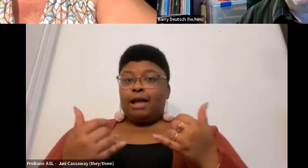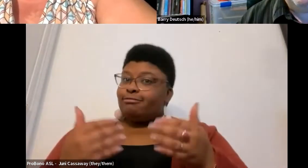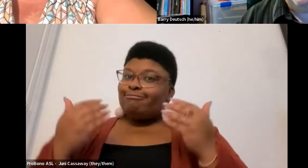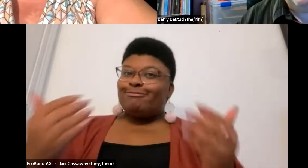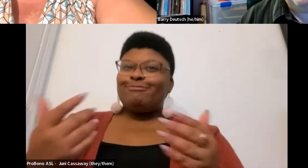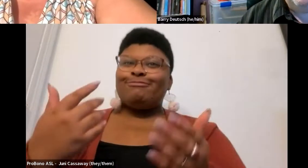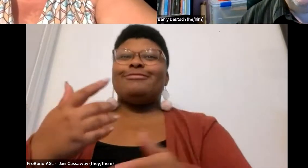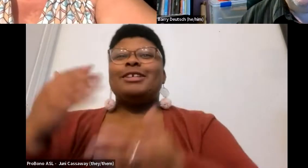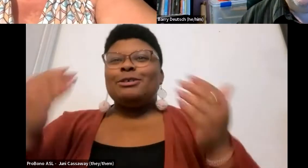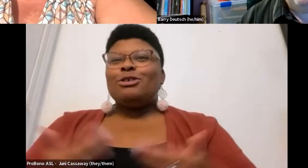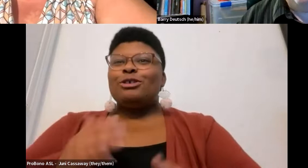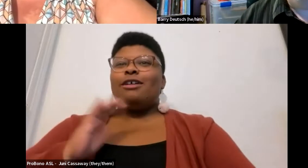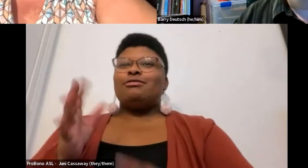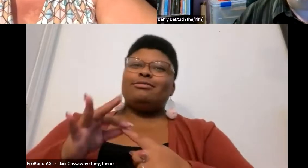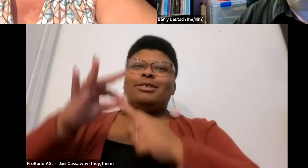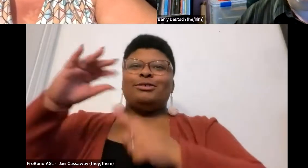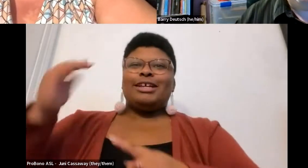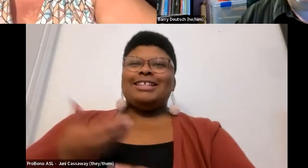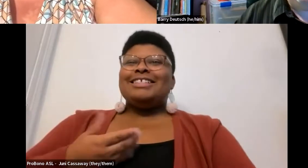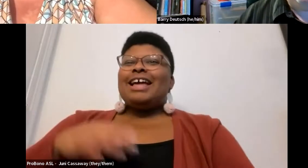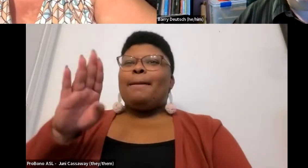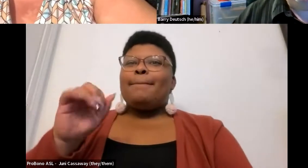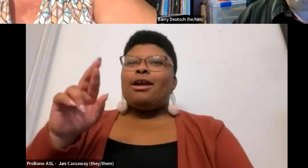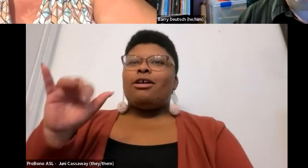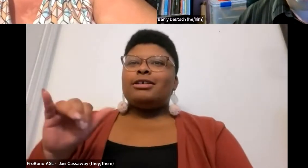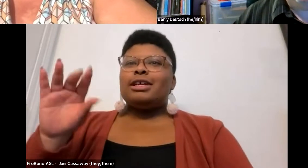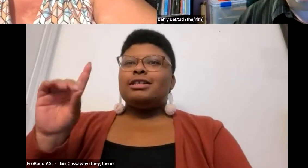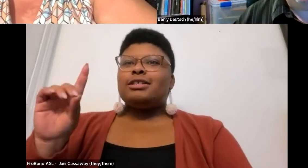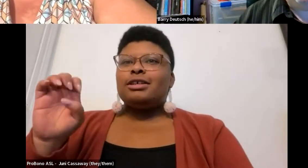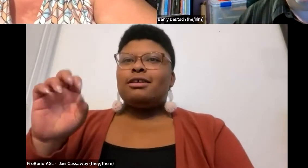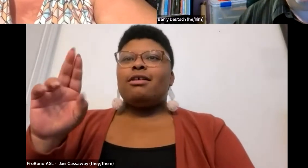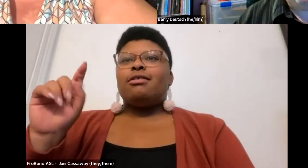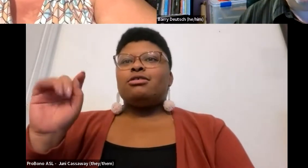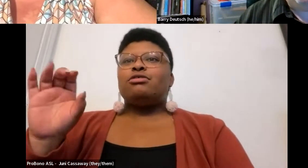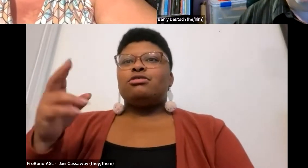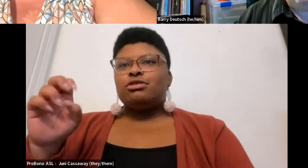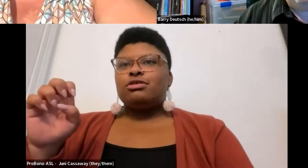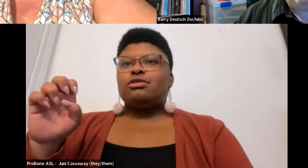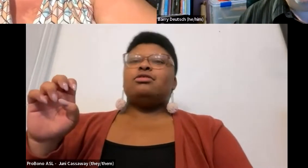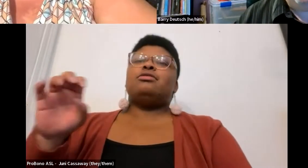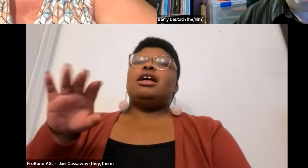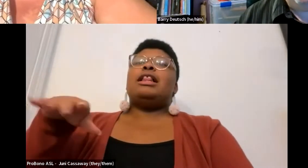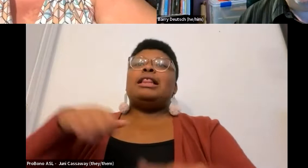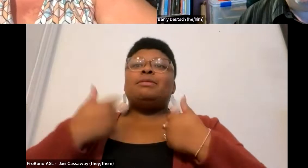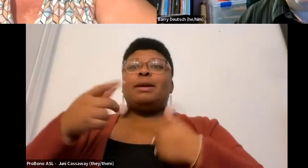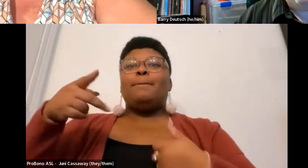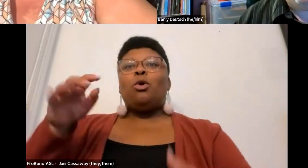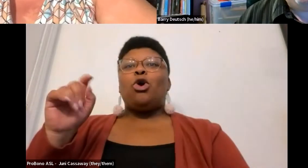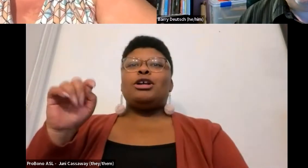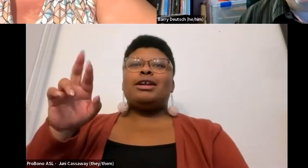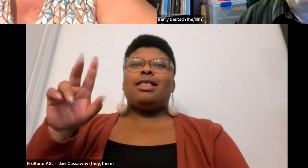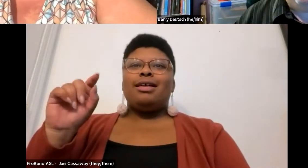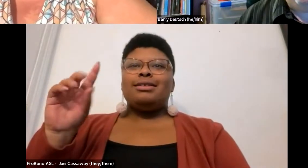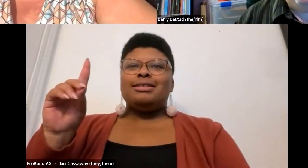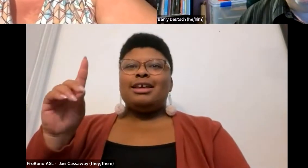you to our special guest today. Barry Deutsch lives in Portland in a bright blue house with pink trim and